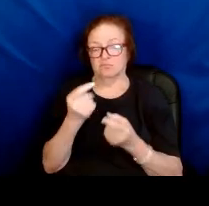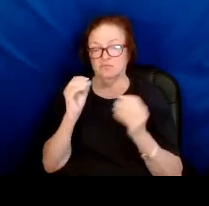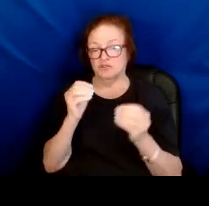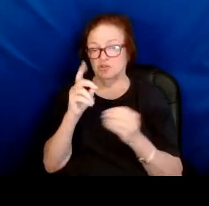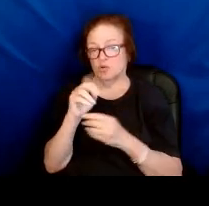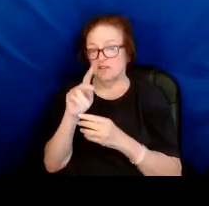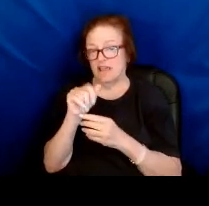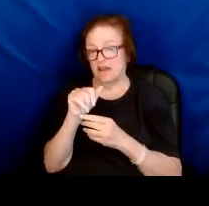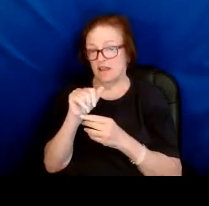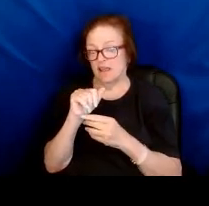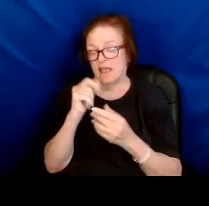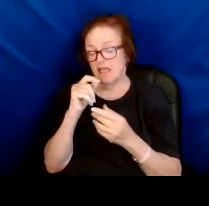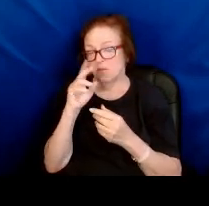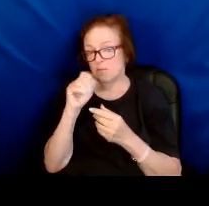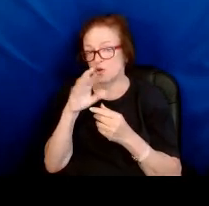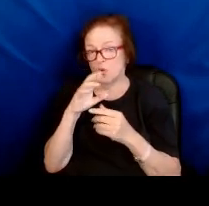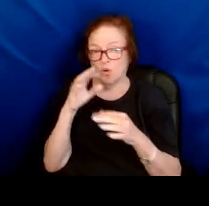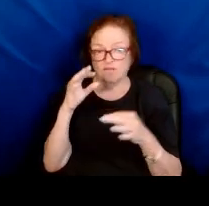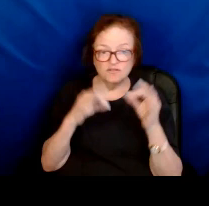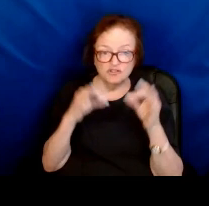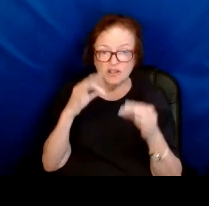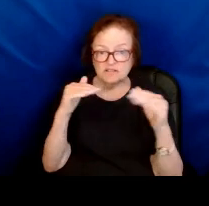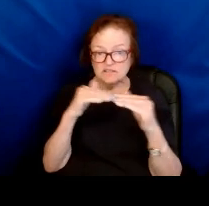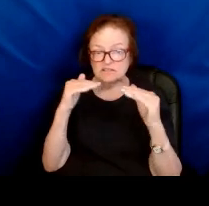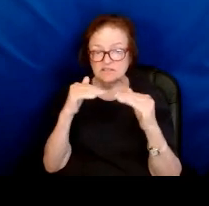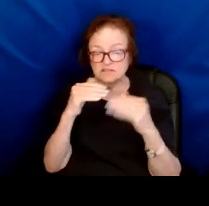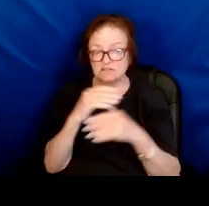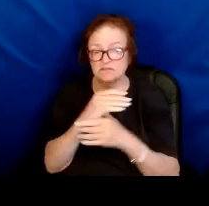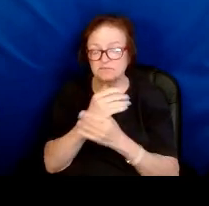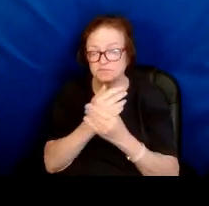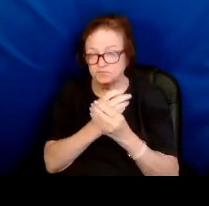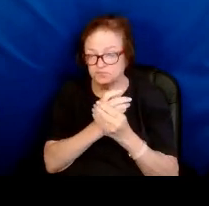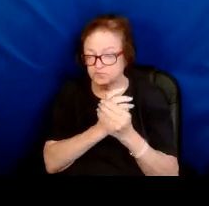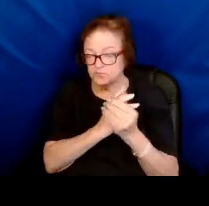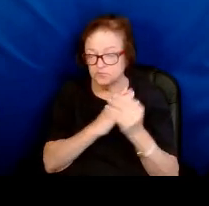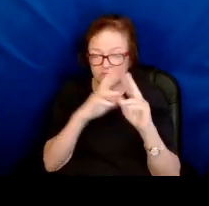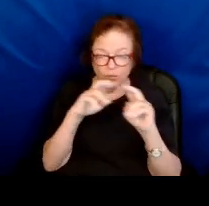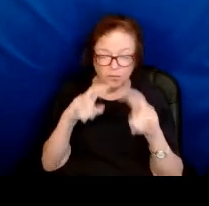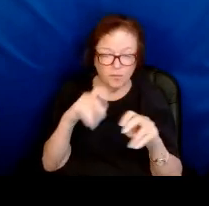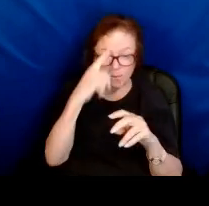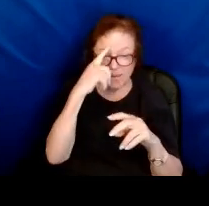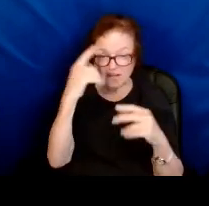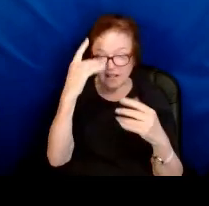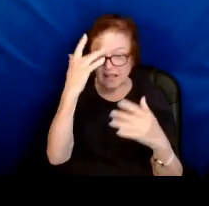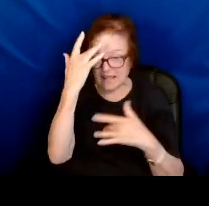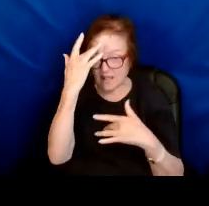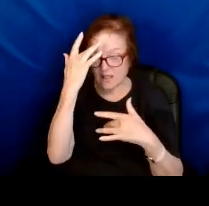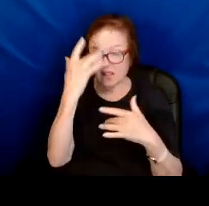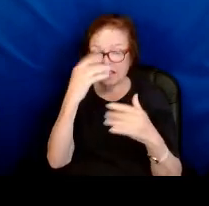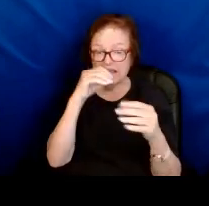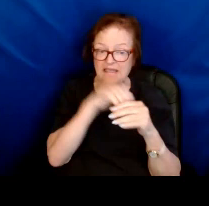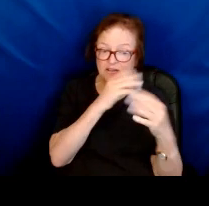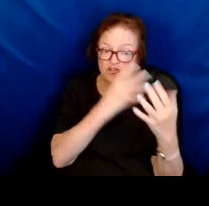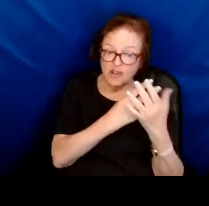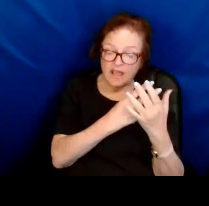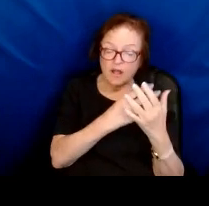of Justice Statistics and places, can we parse out the people in jails who are there with a mental illness or with an addiction?